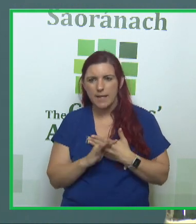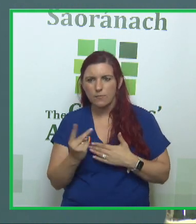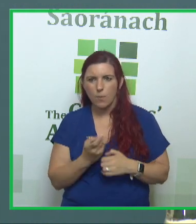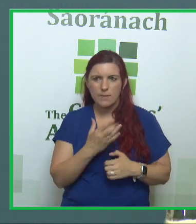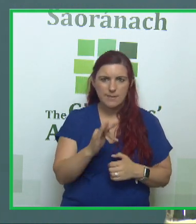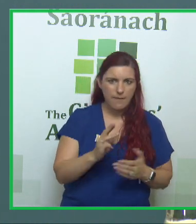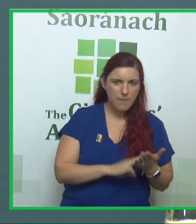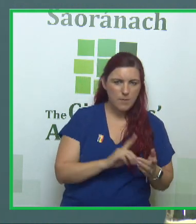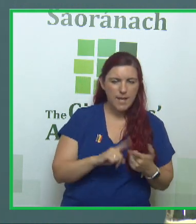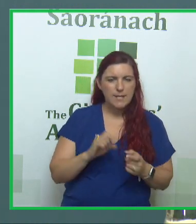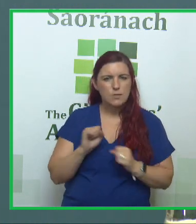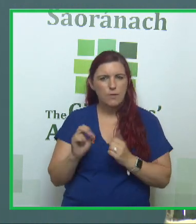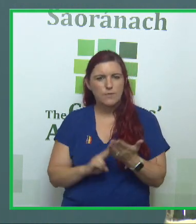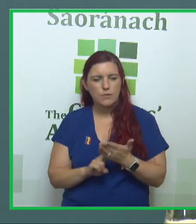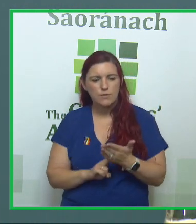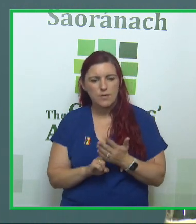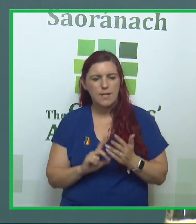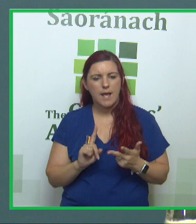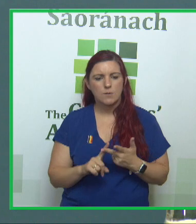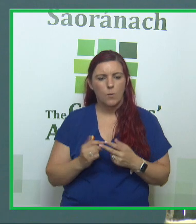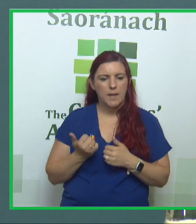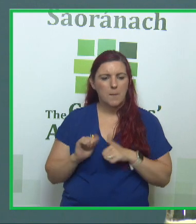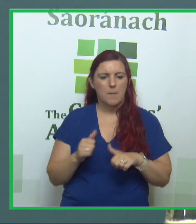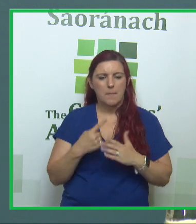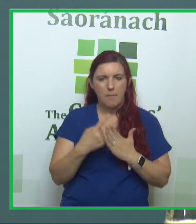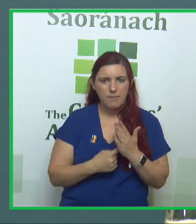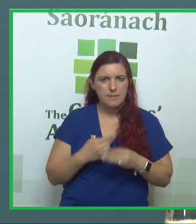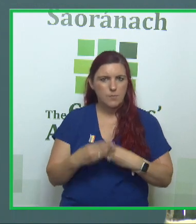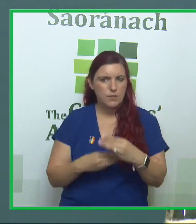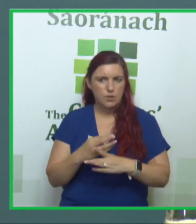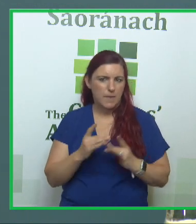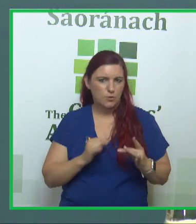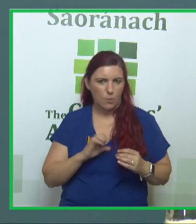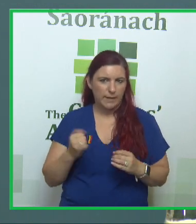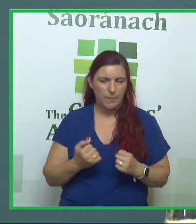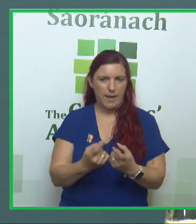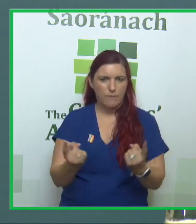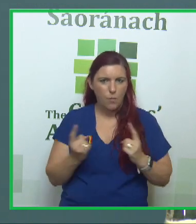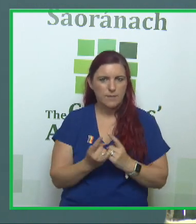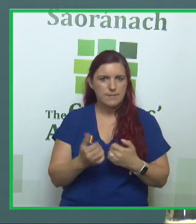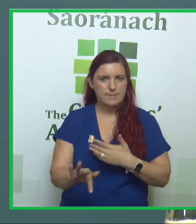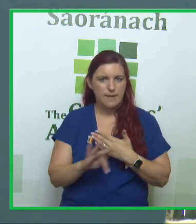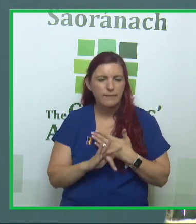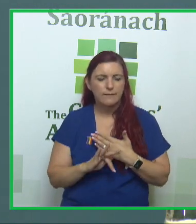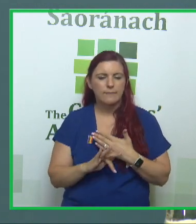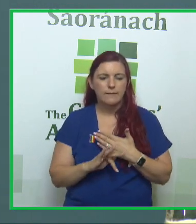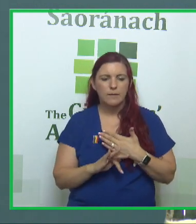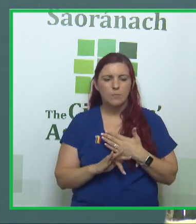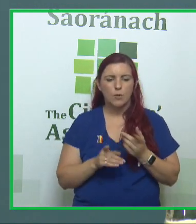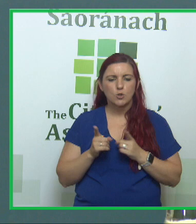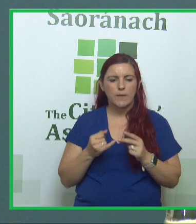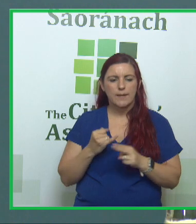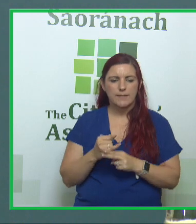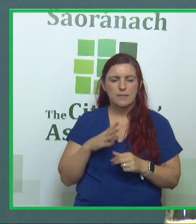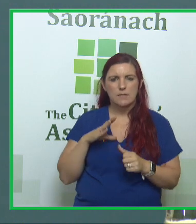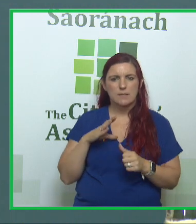and service users, and we implement policies and procedures that will do that, but we do that within mind that we want to